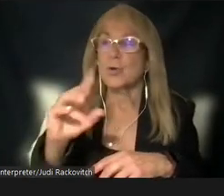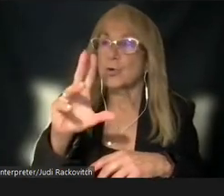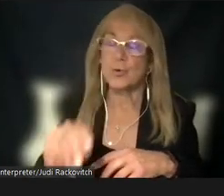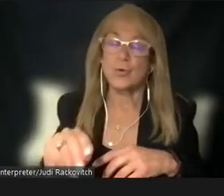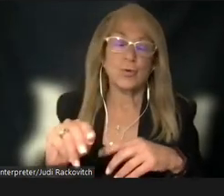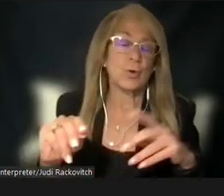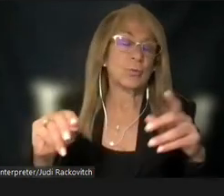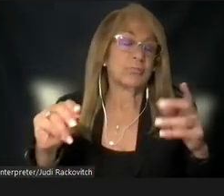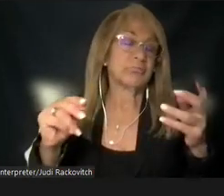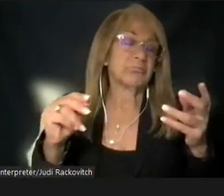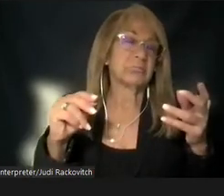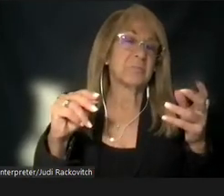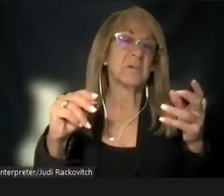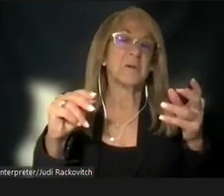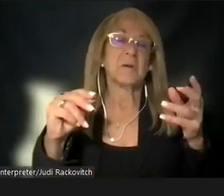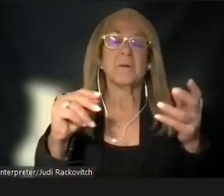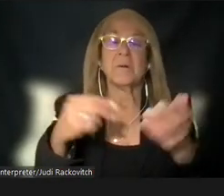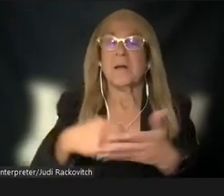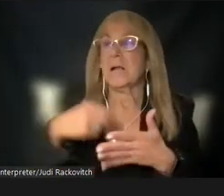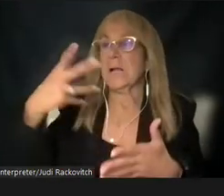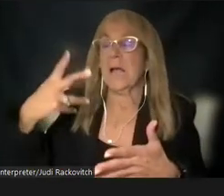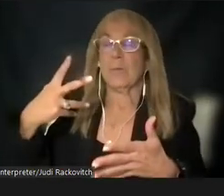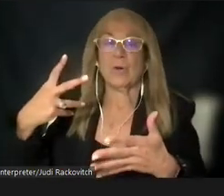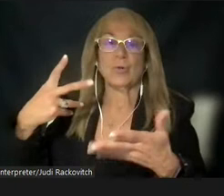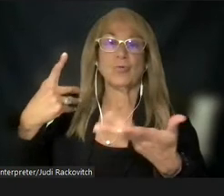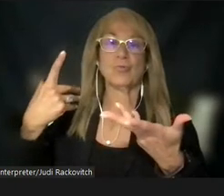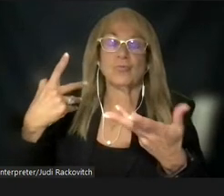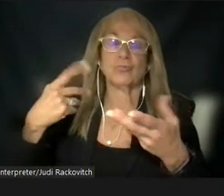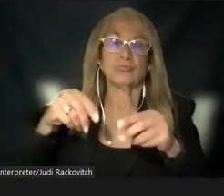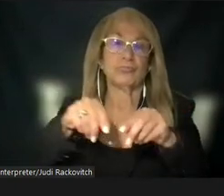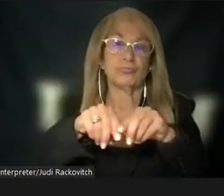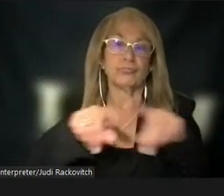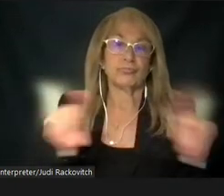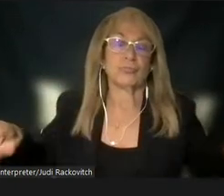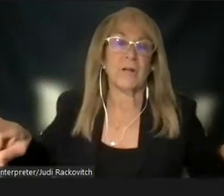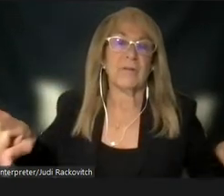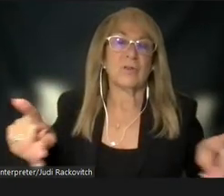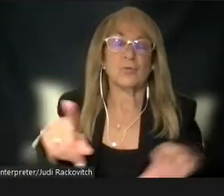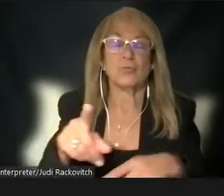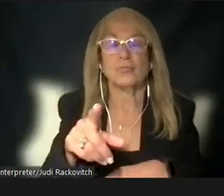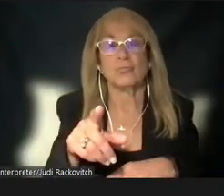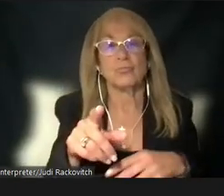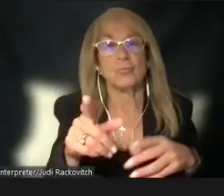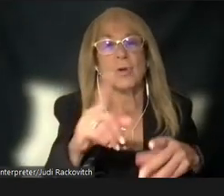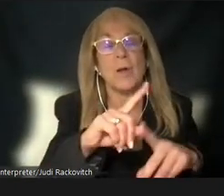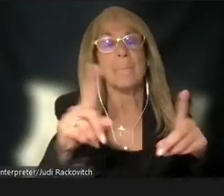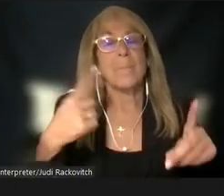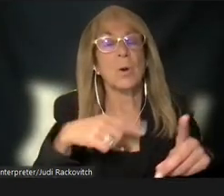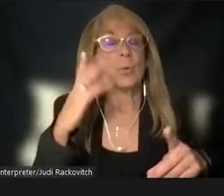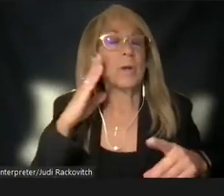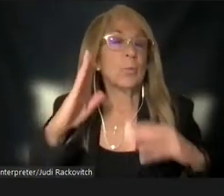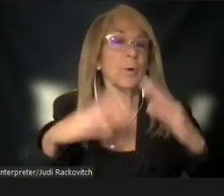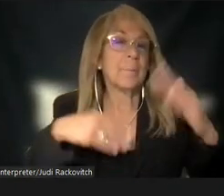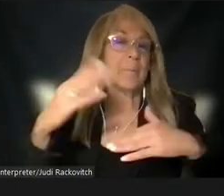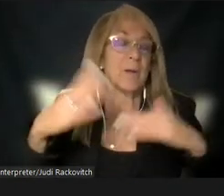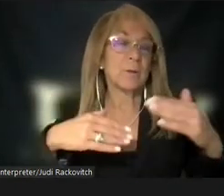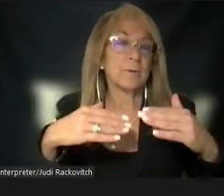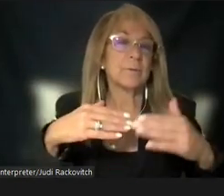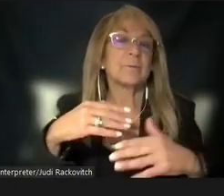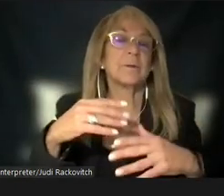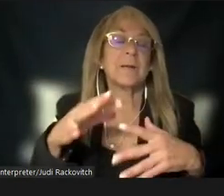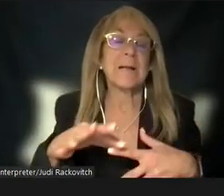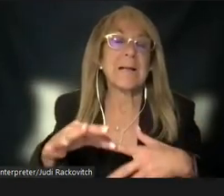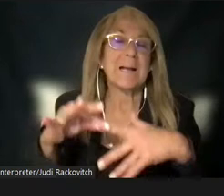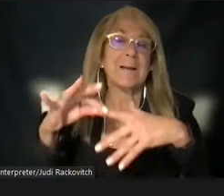stream. And there is the build or act alternative, where we would build a Central Business District tolling program. There would be new